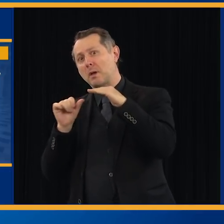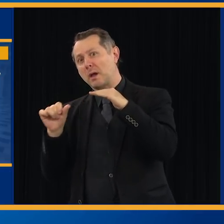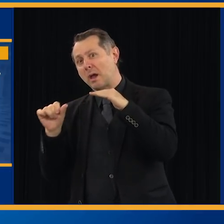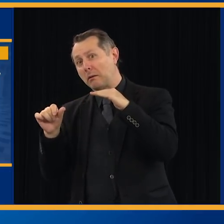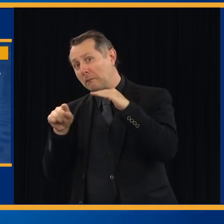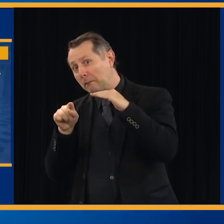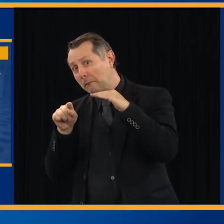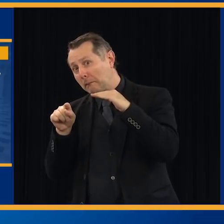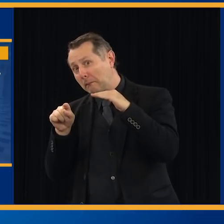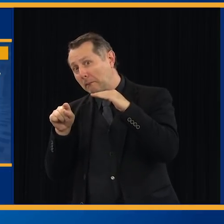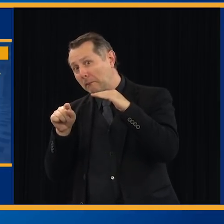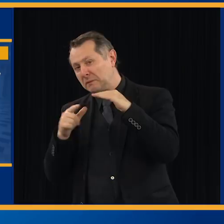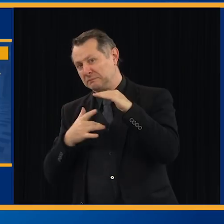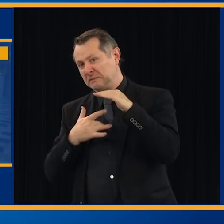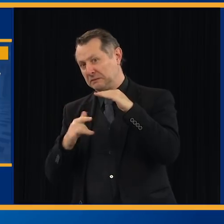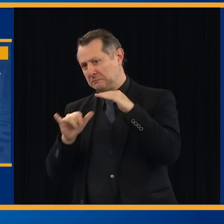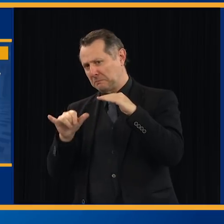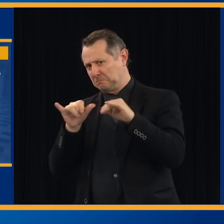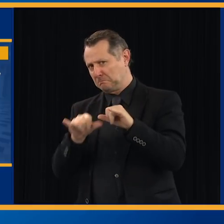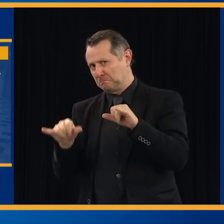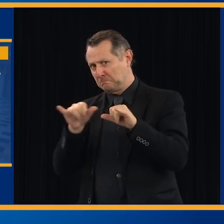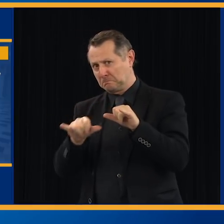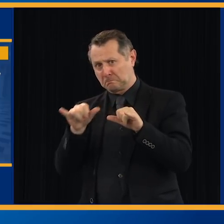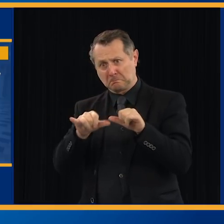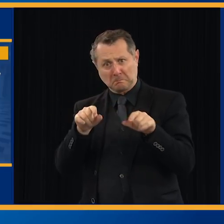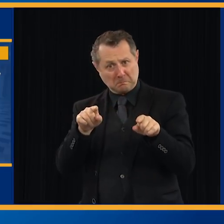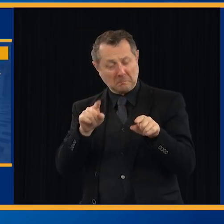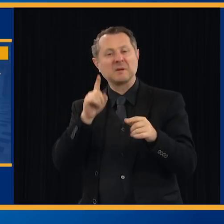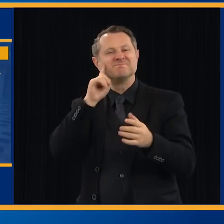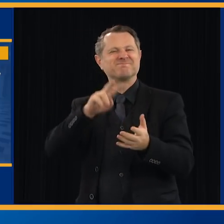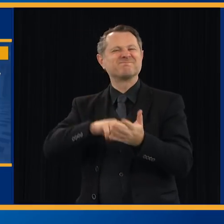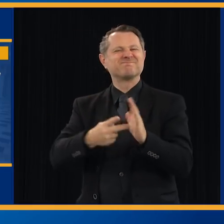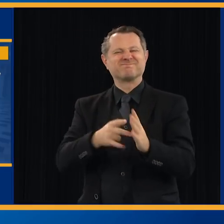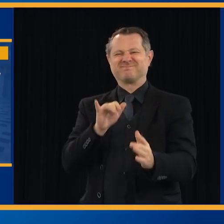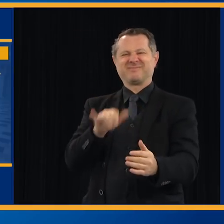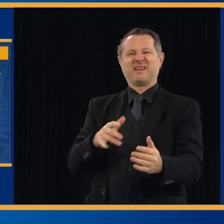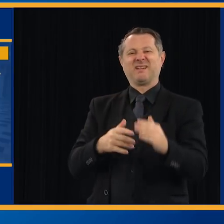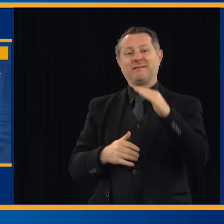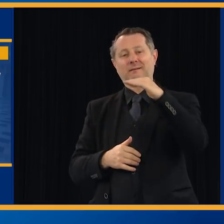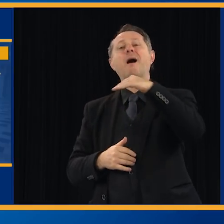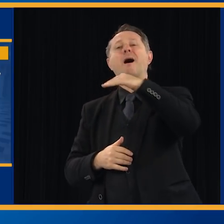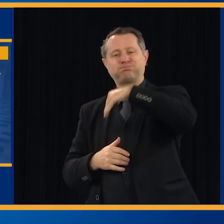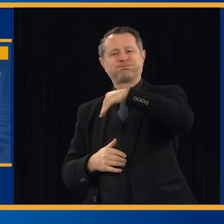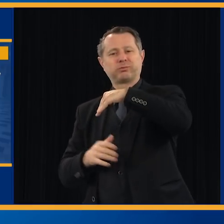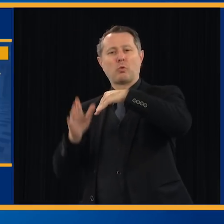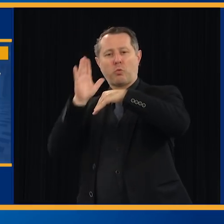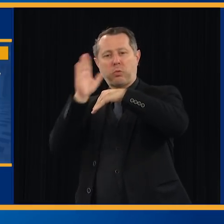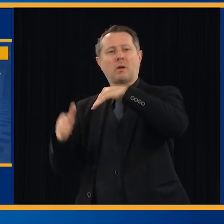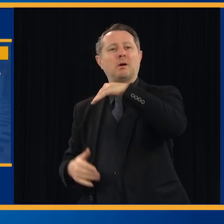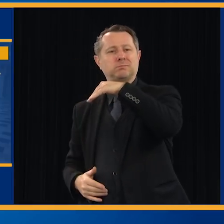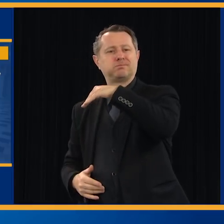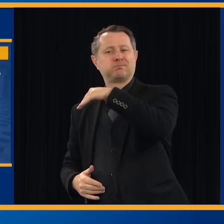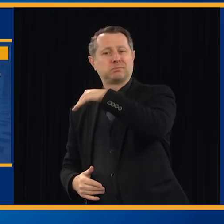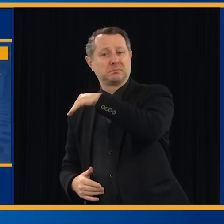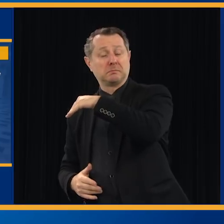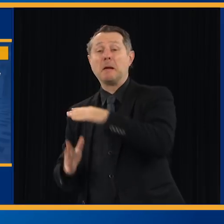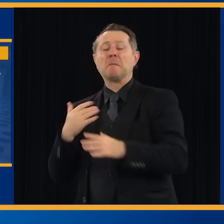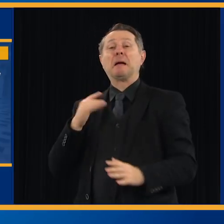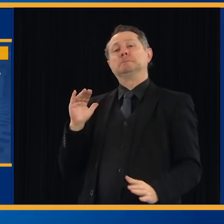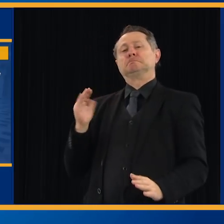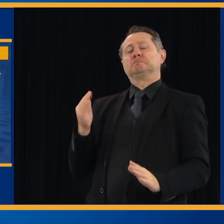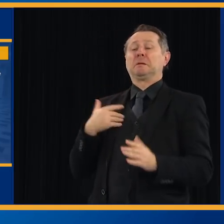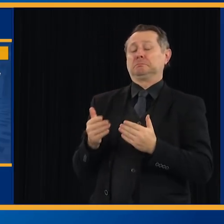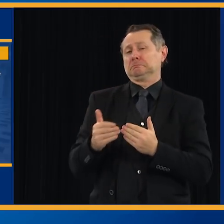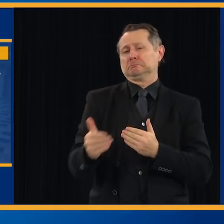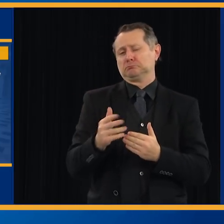trend holds, we are past the high point, and all indications at this point are